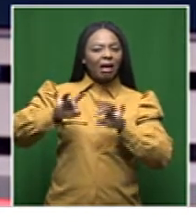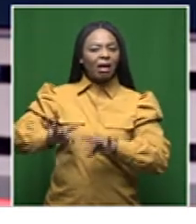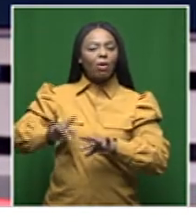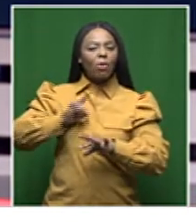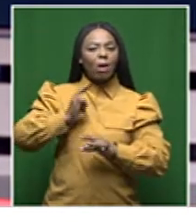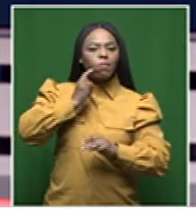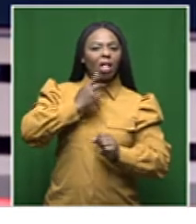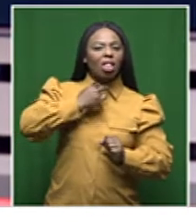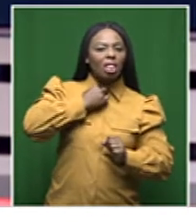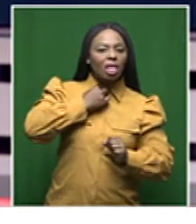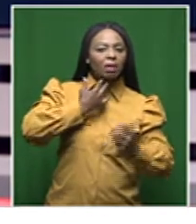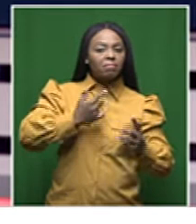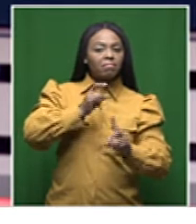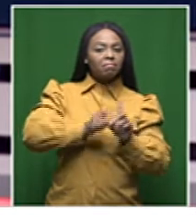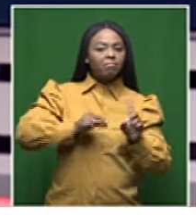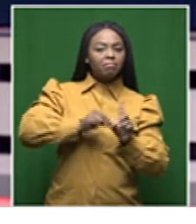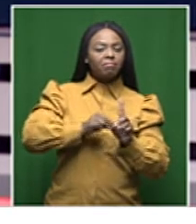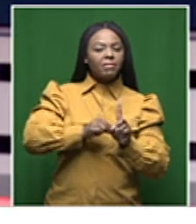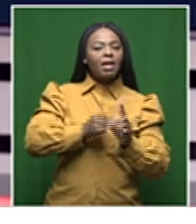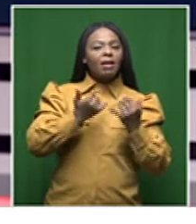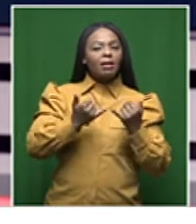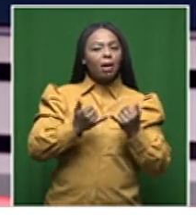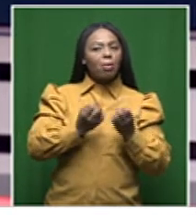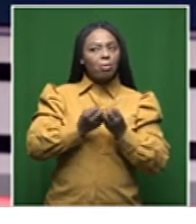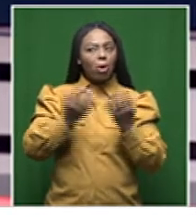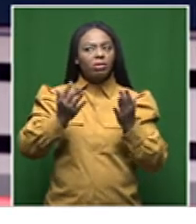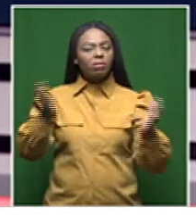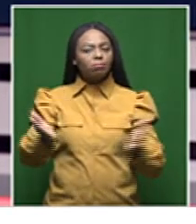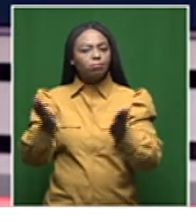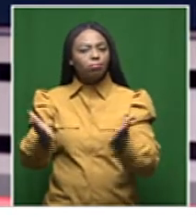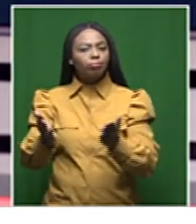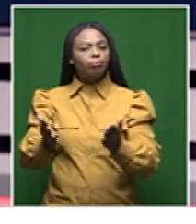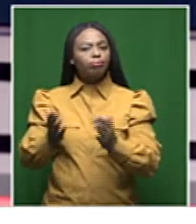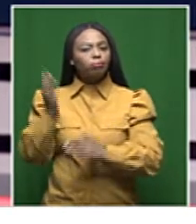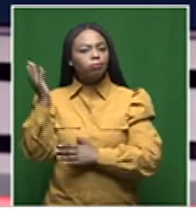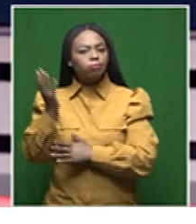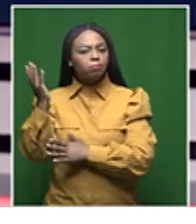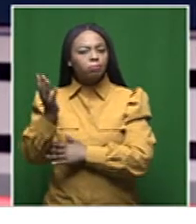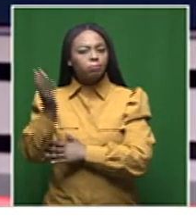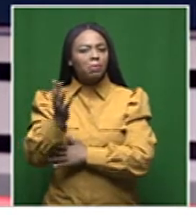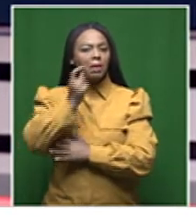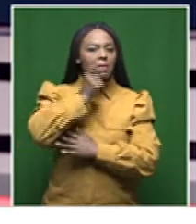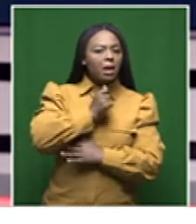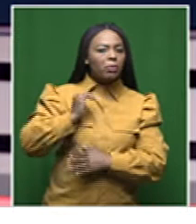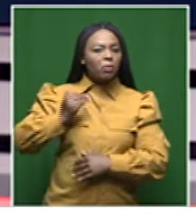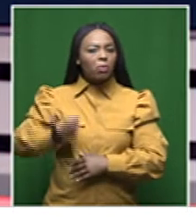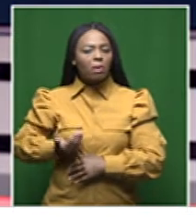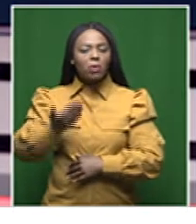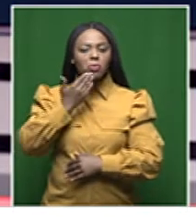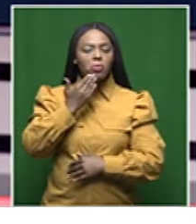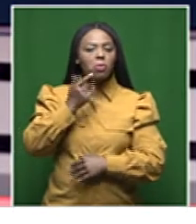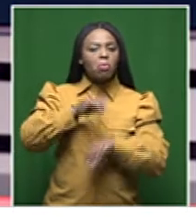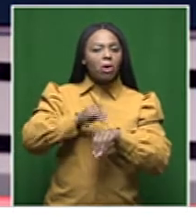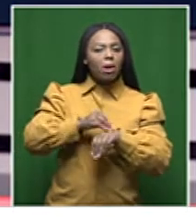film, Bossman has not only inspired many people, but she's also given a voice to many men and women with the same